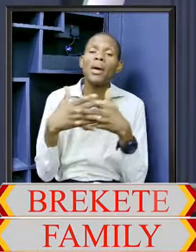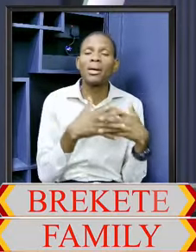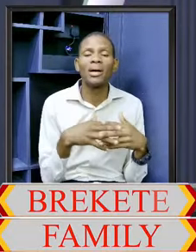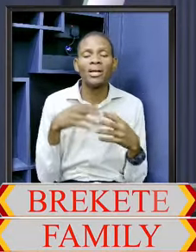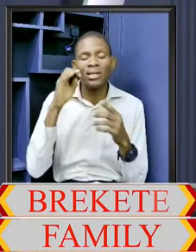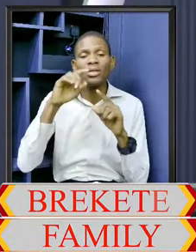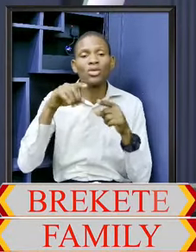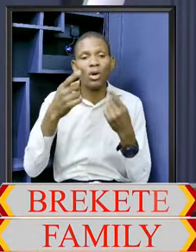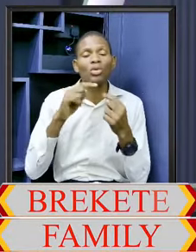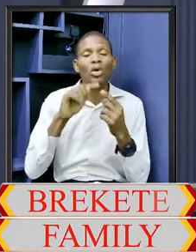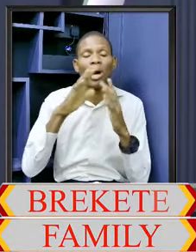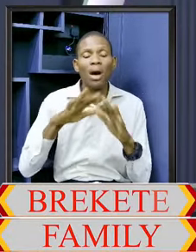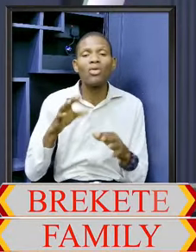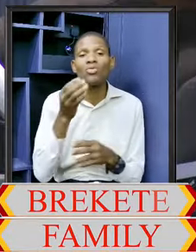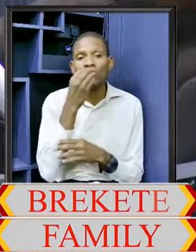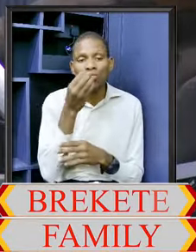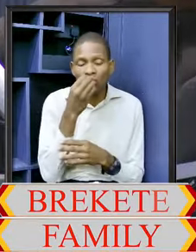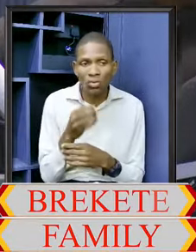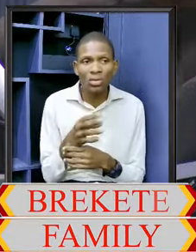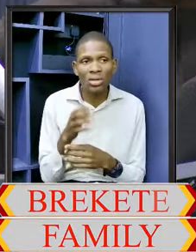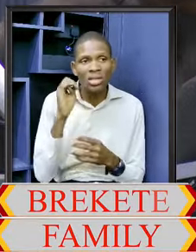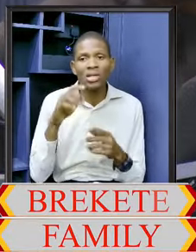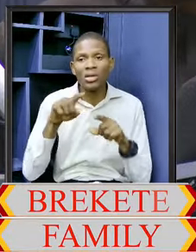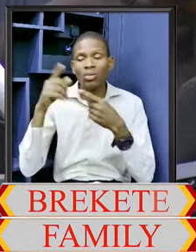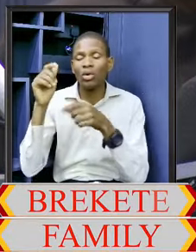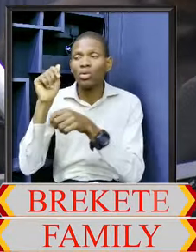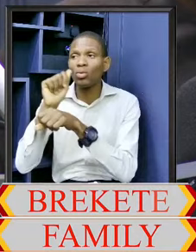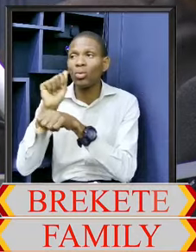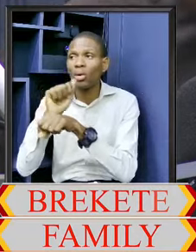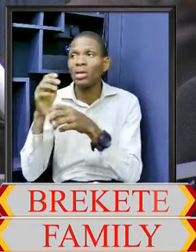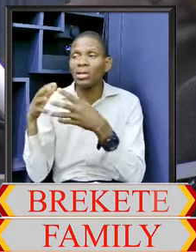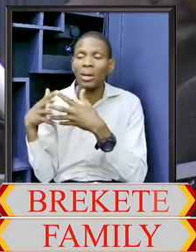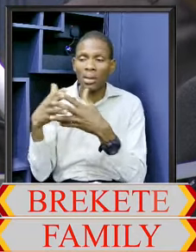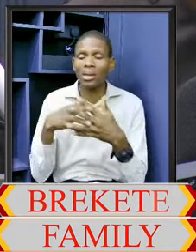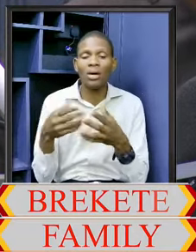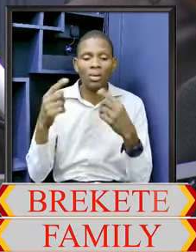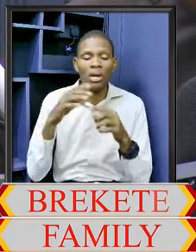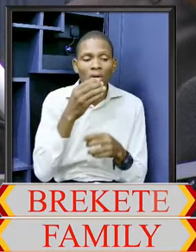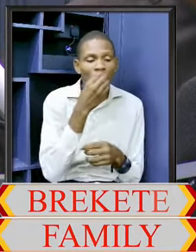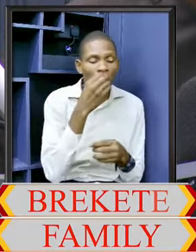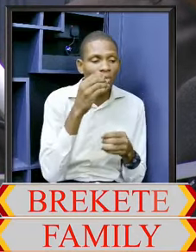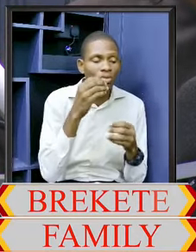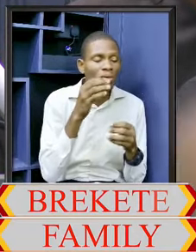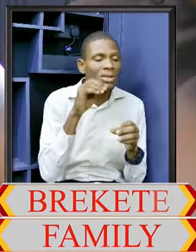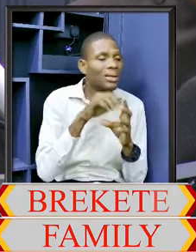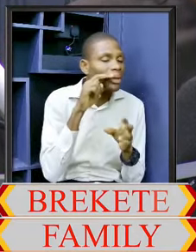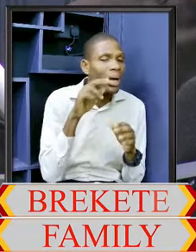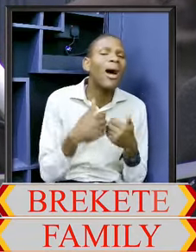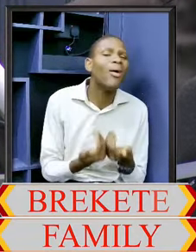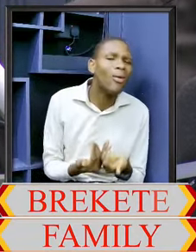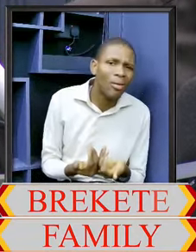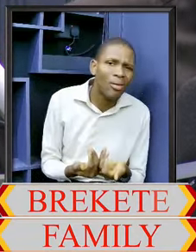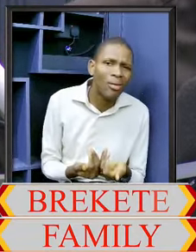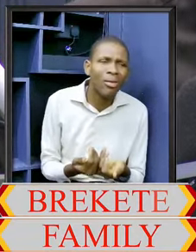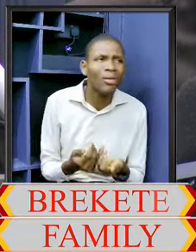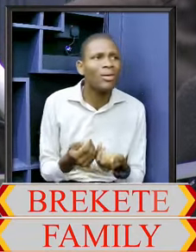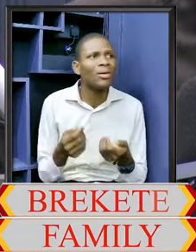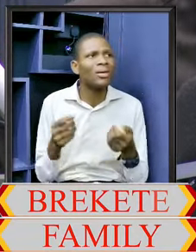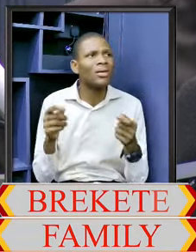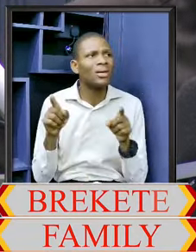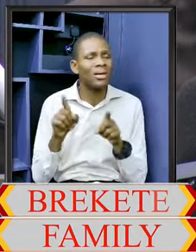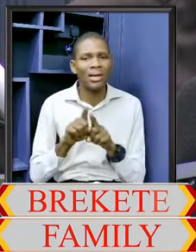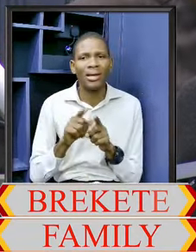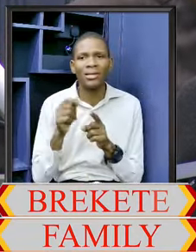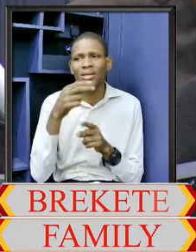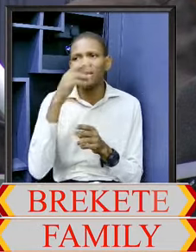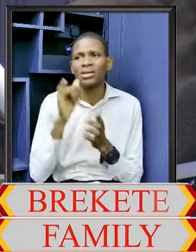ghost worker for America, yes. Come they chop food for the man house. Exactly. Just like the thieves that go to rob in the some